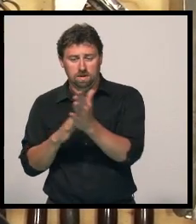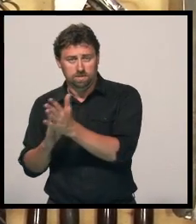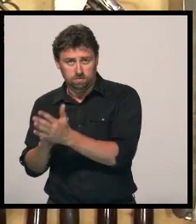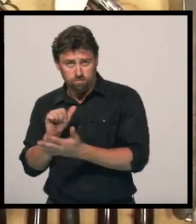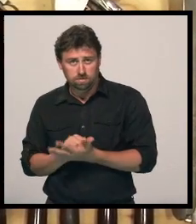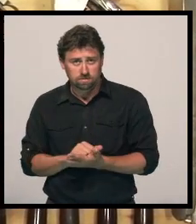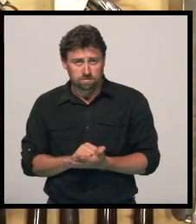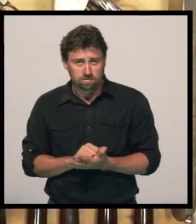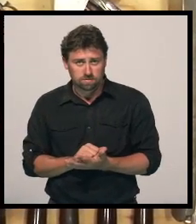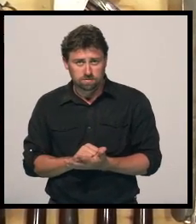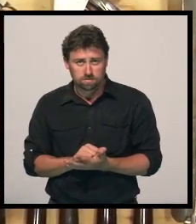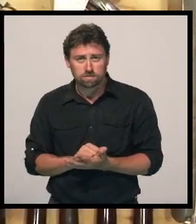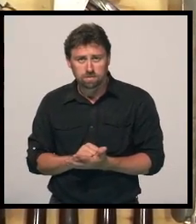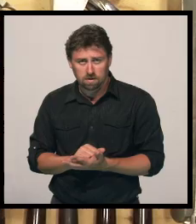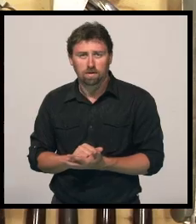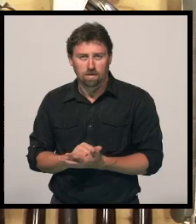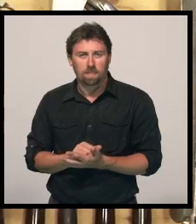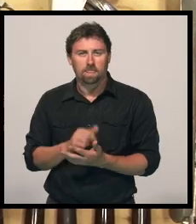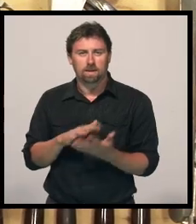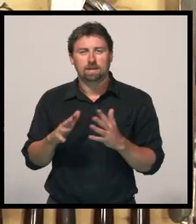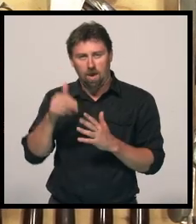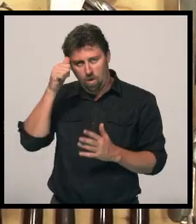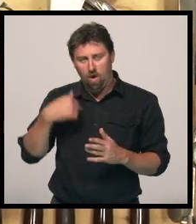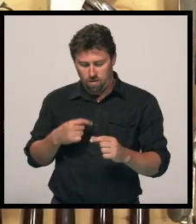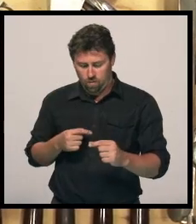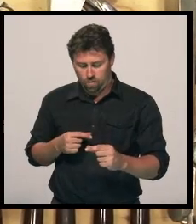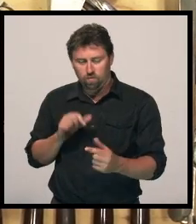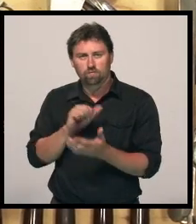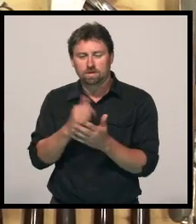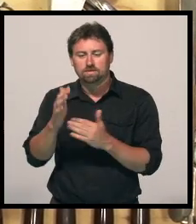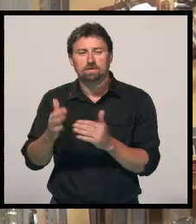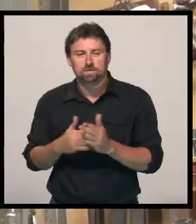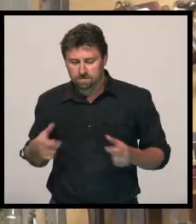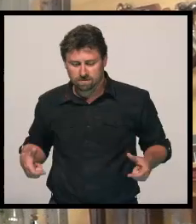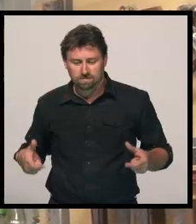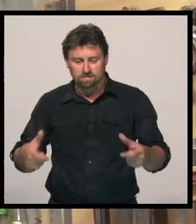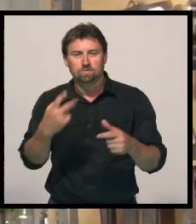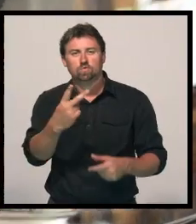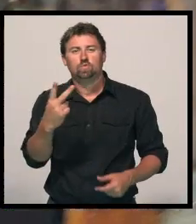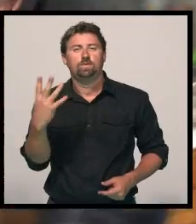224 mil, and that's the width I cut these to. So when it's all joined together,